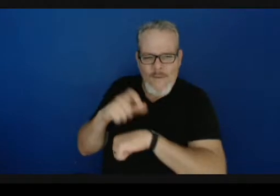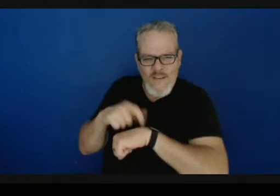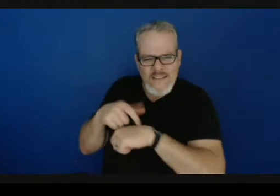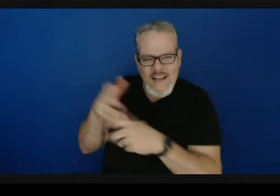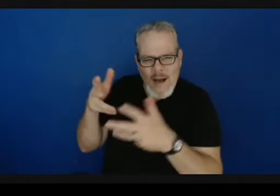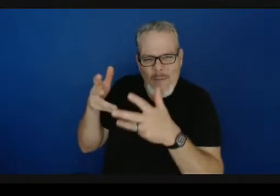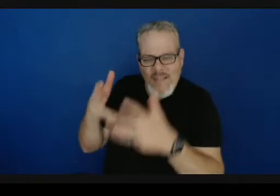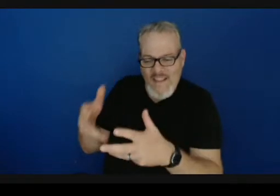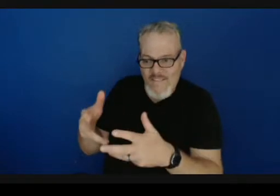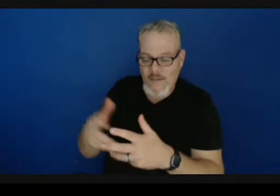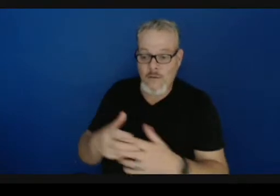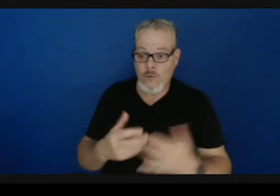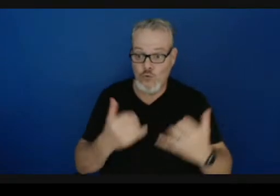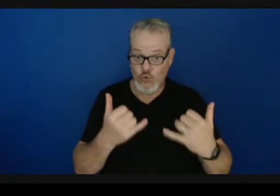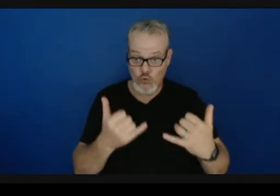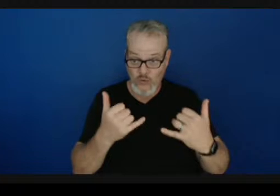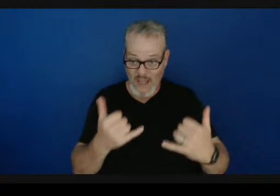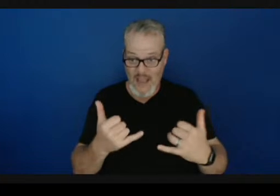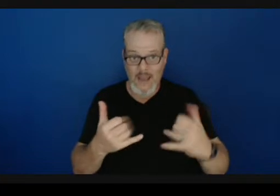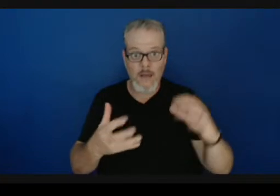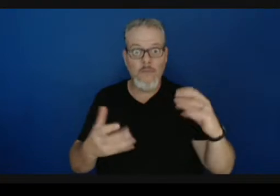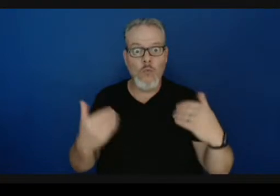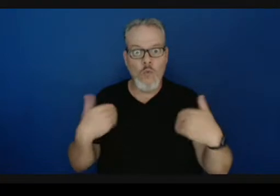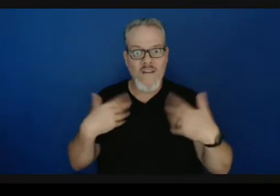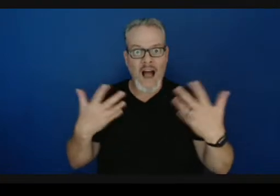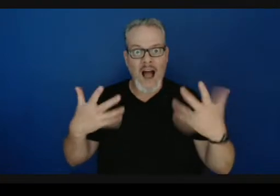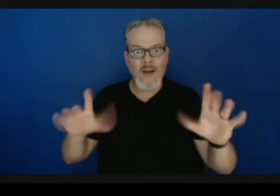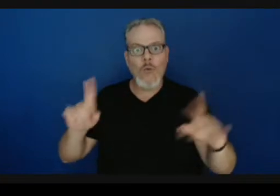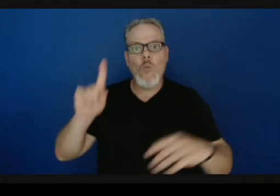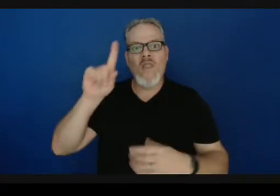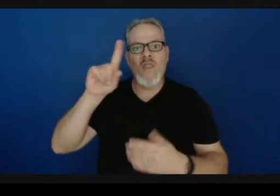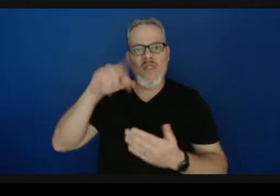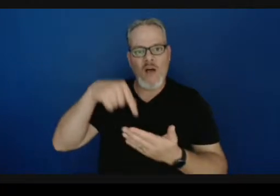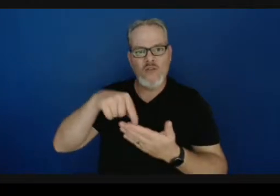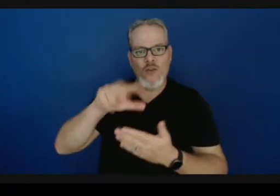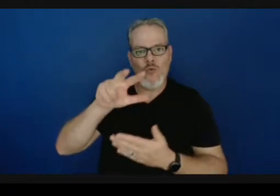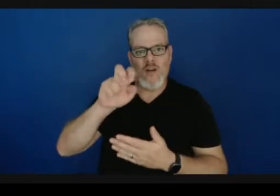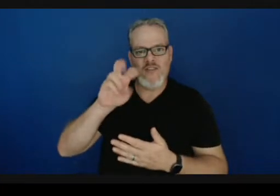this together today, it was at $13.68, but we have jumped up to